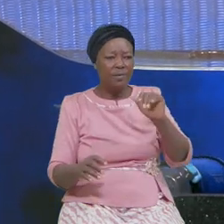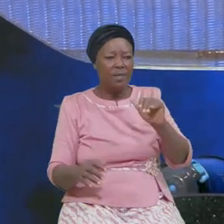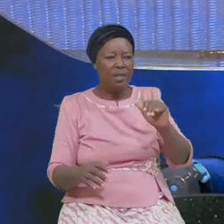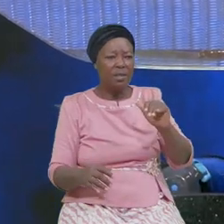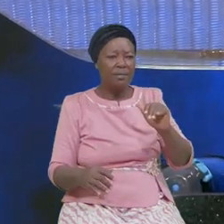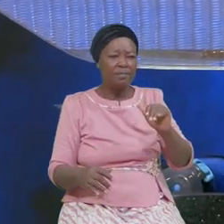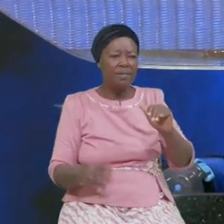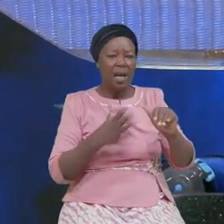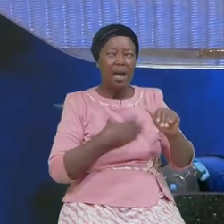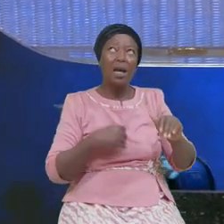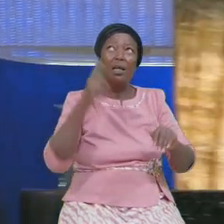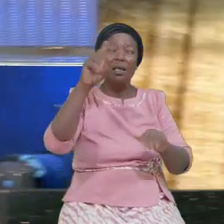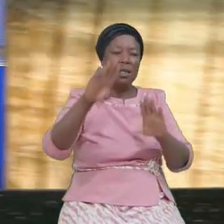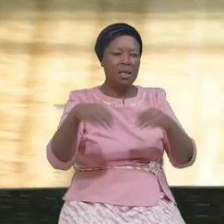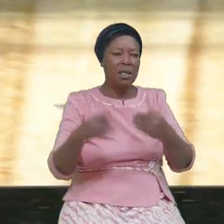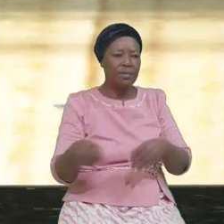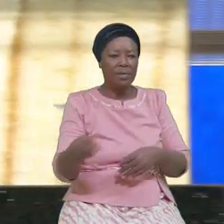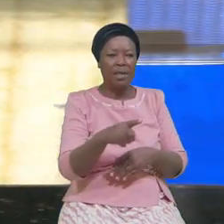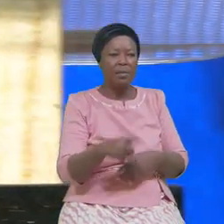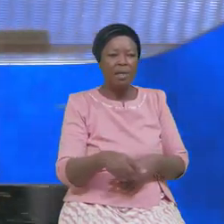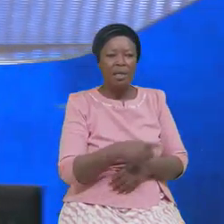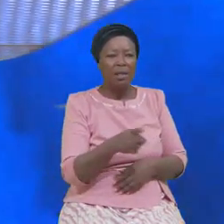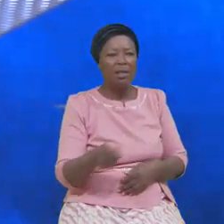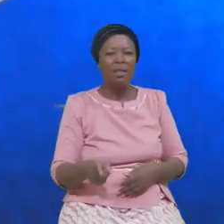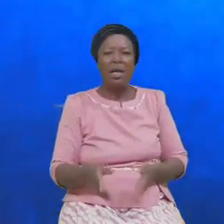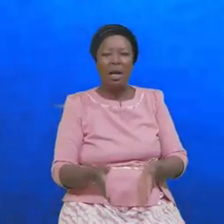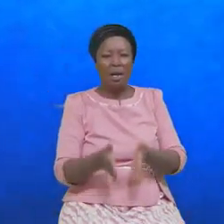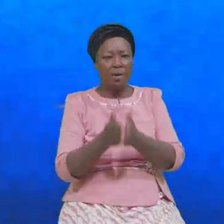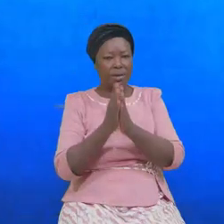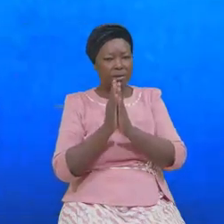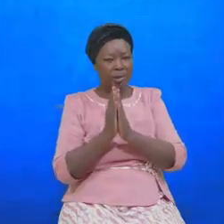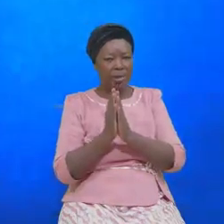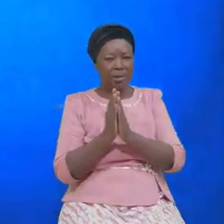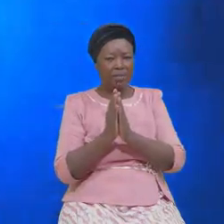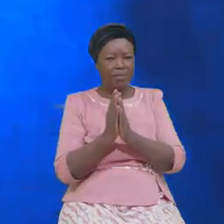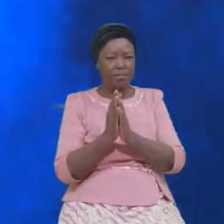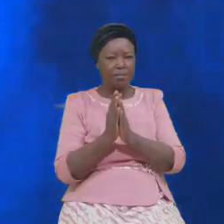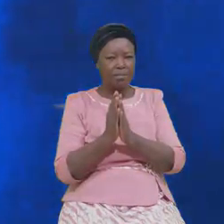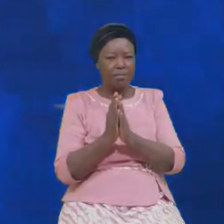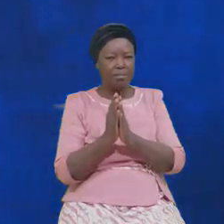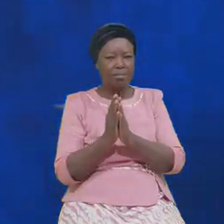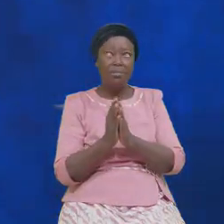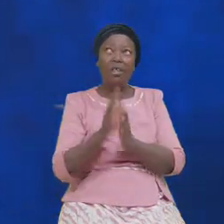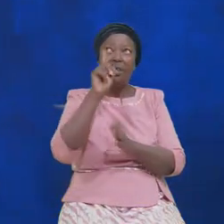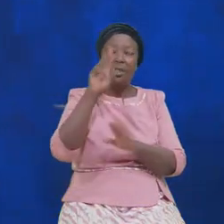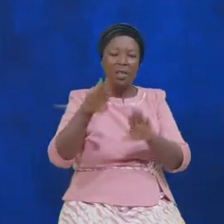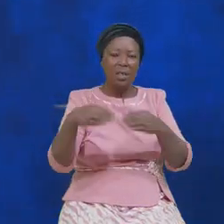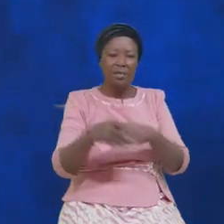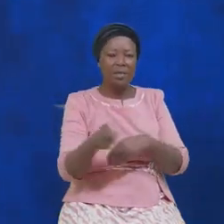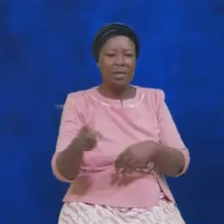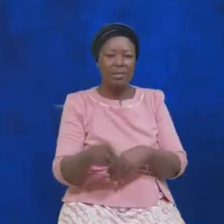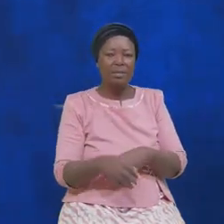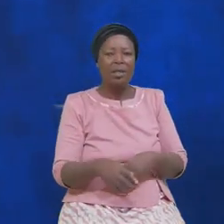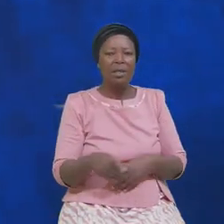them their request. He gave them their request.